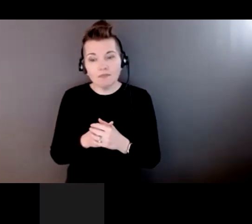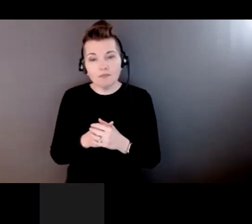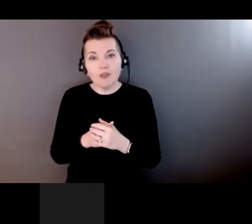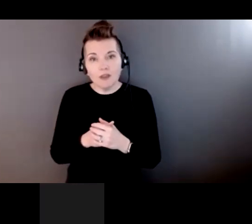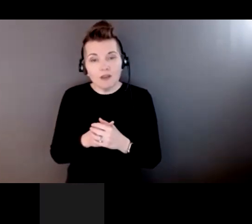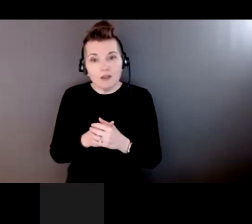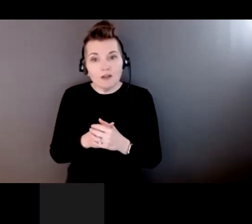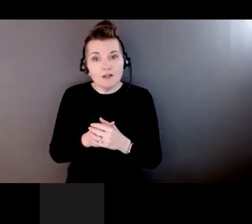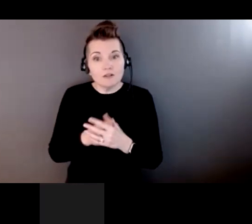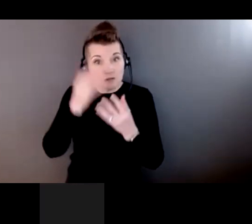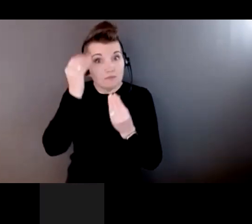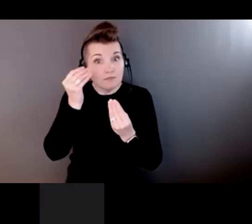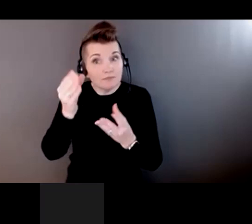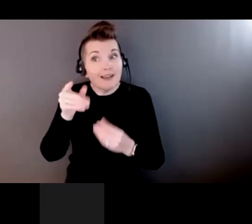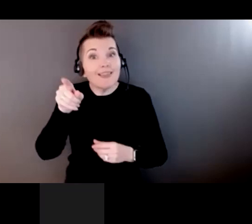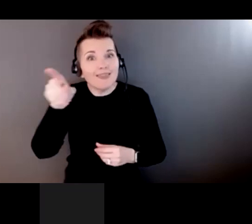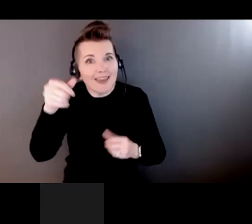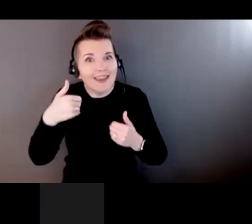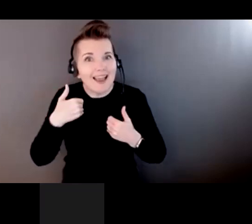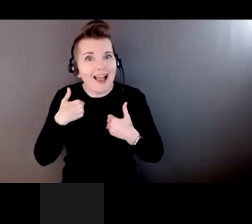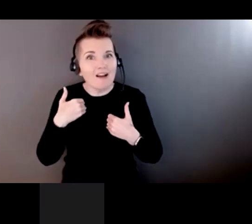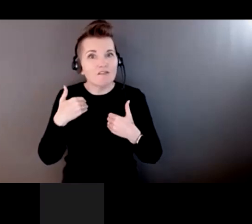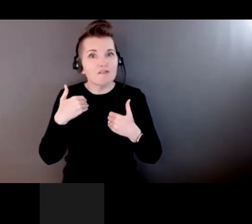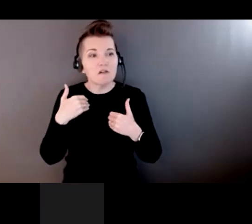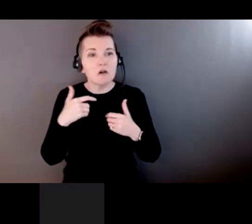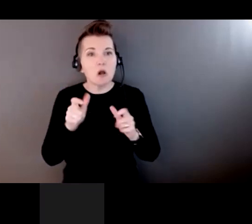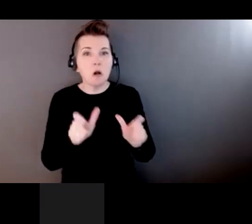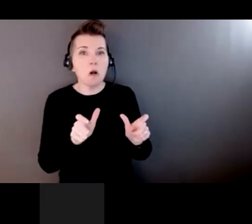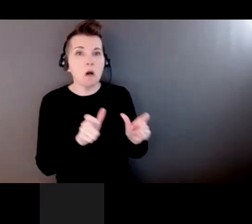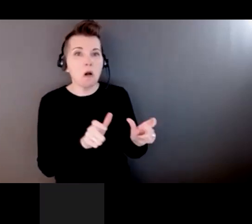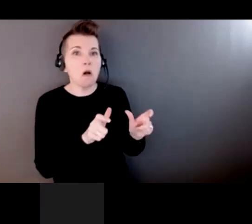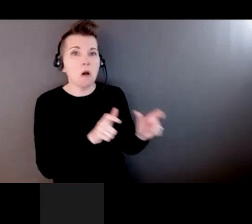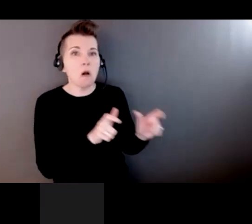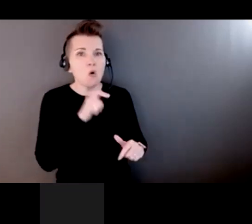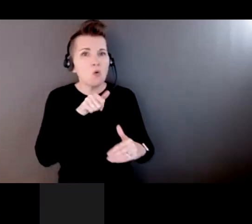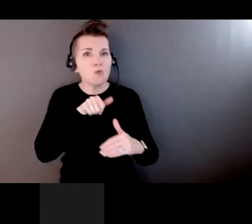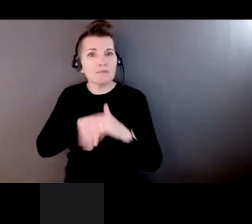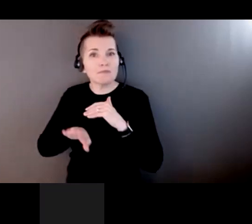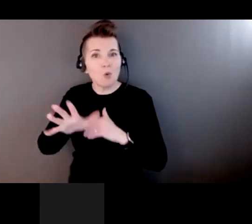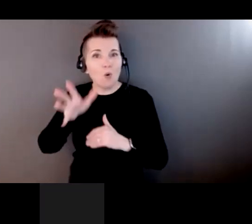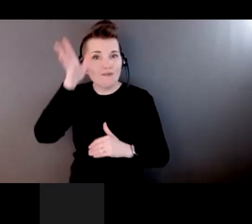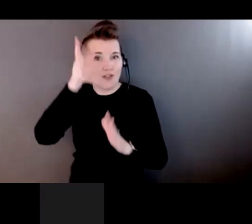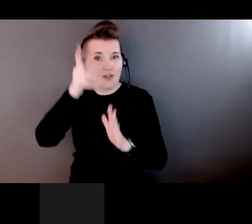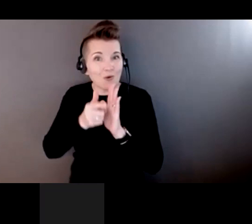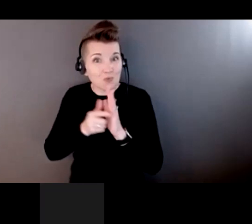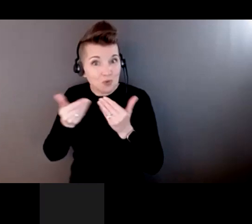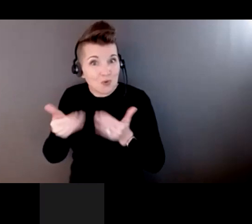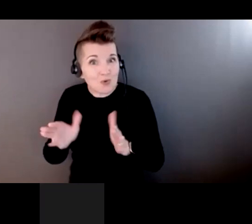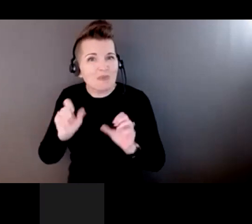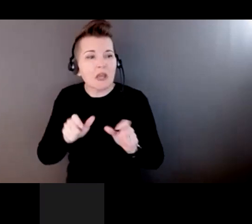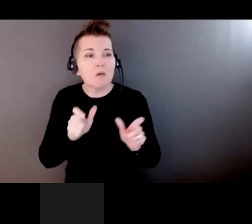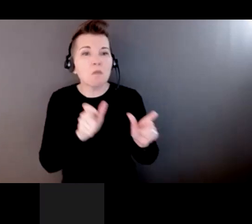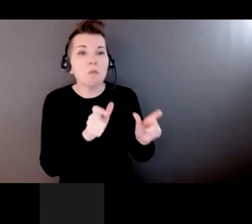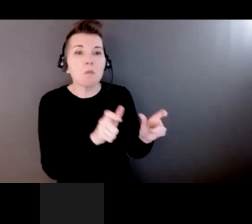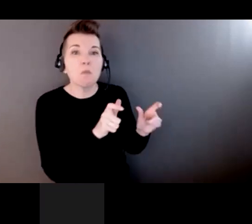ability to put in place restrictions on people who goes into your parents' room or what have you, and may also say,